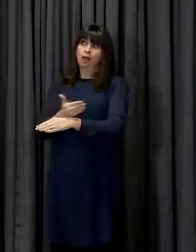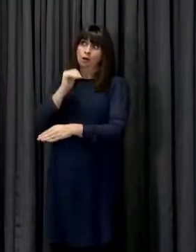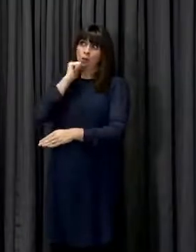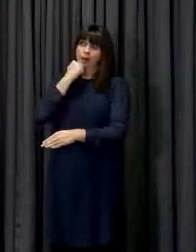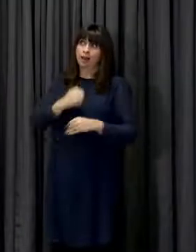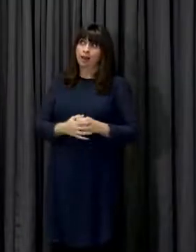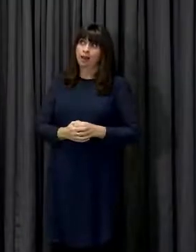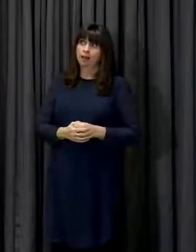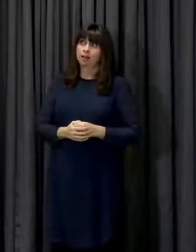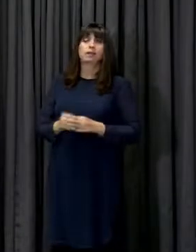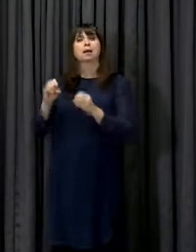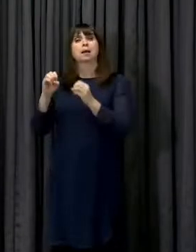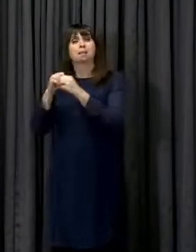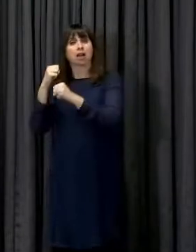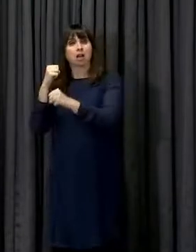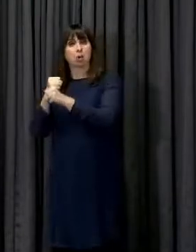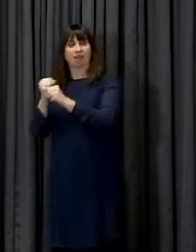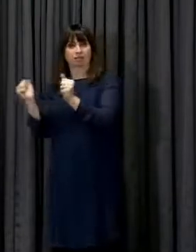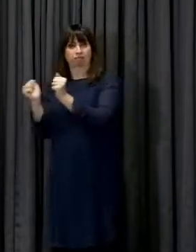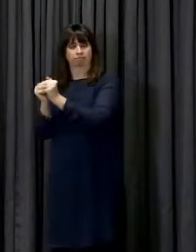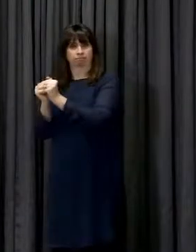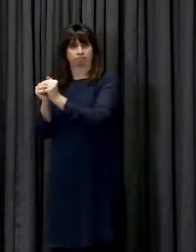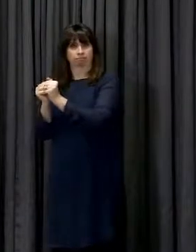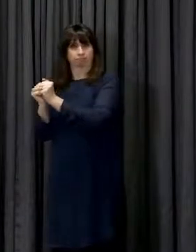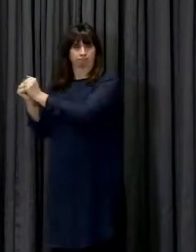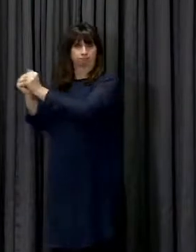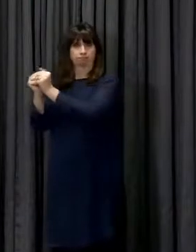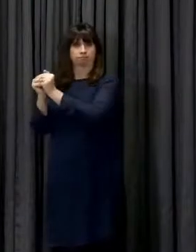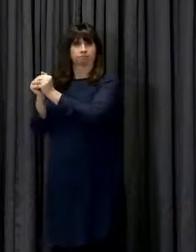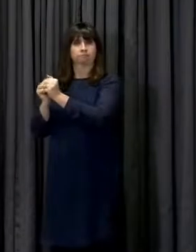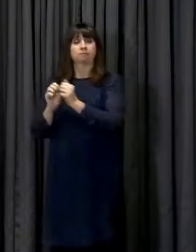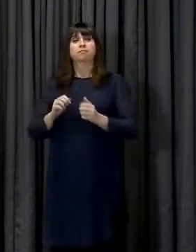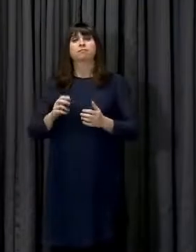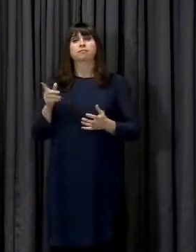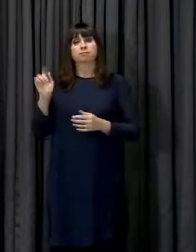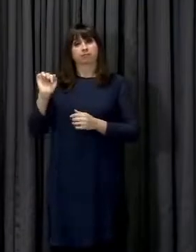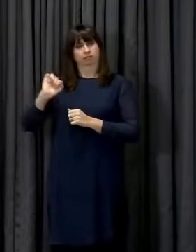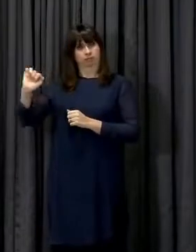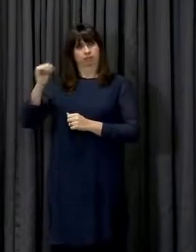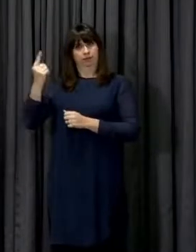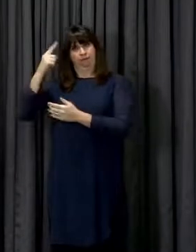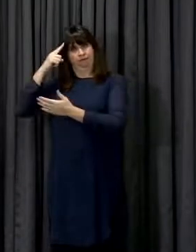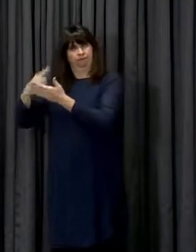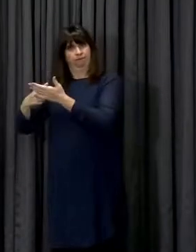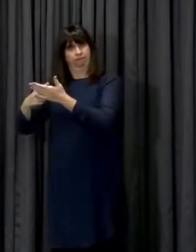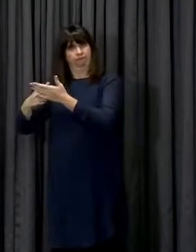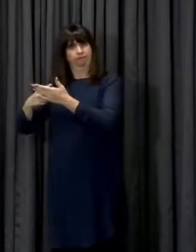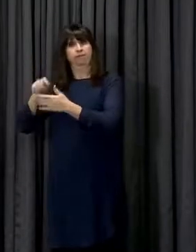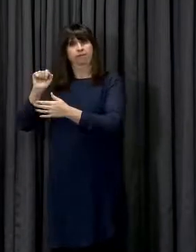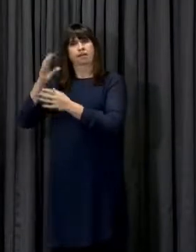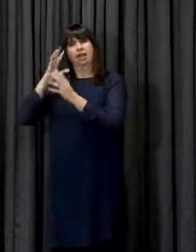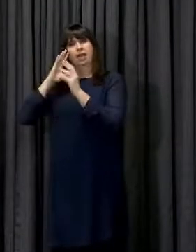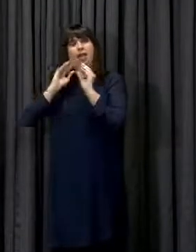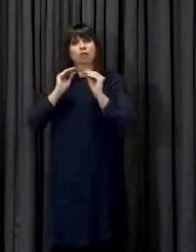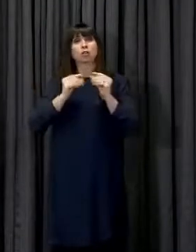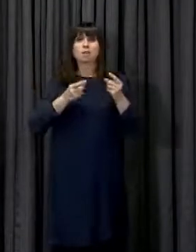Well, I note that Blaenau and Gwent have taken a decision unilaterally outside the agreement reached by both the local government minister, the education minister, and the Welsh Local